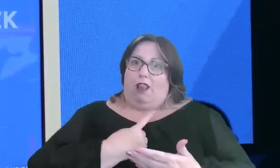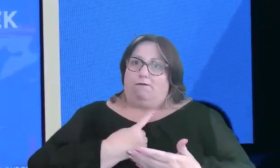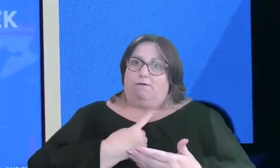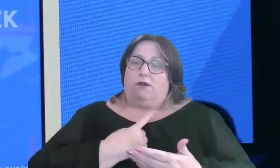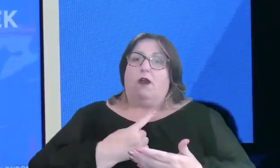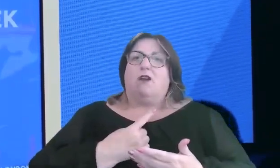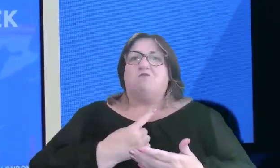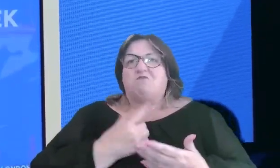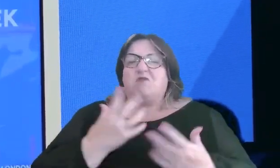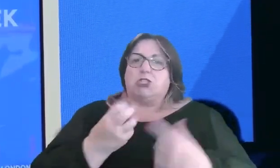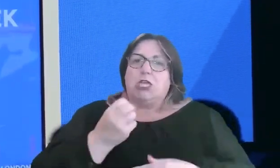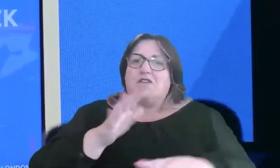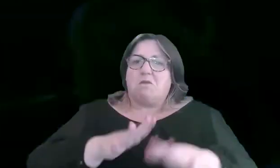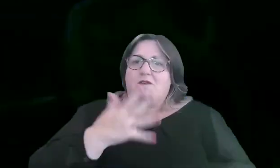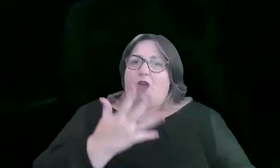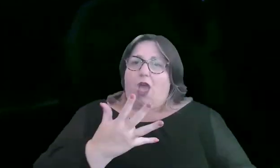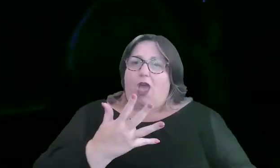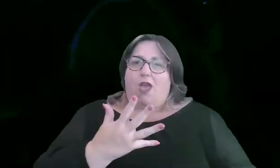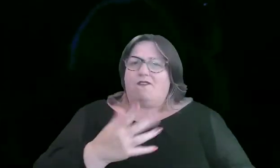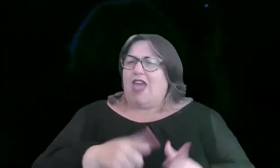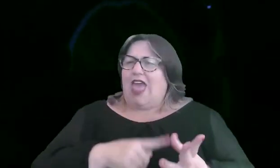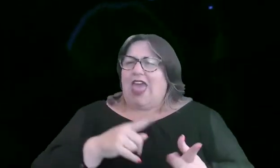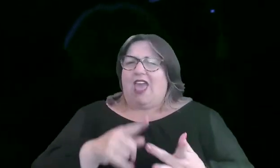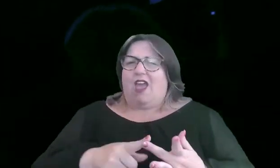we want to roll that out across the country.